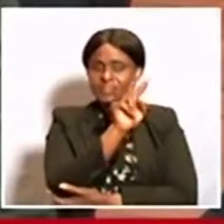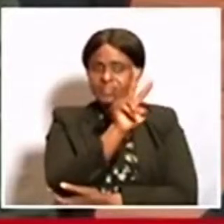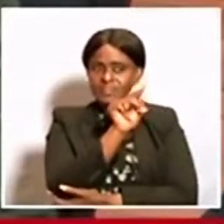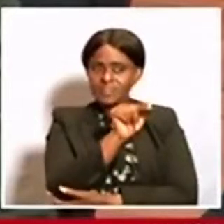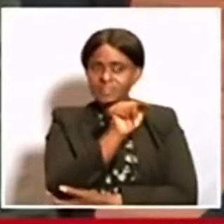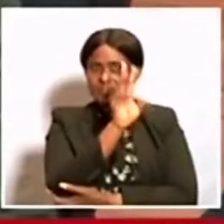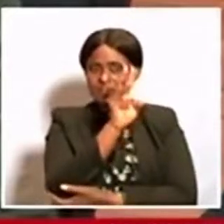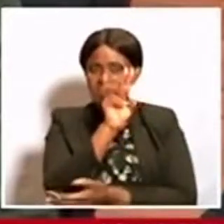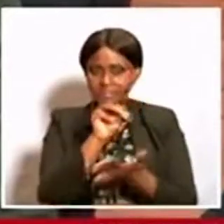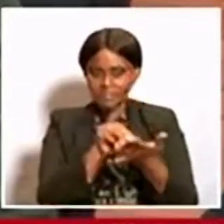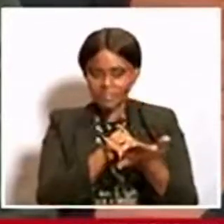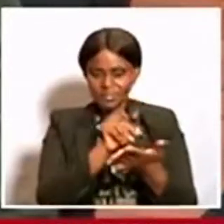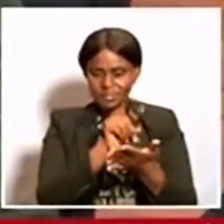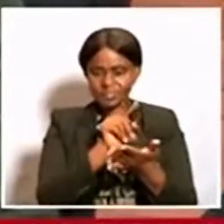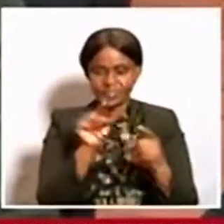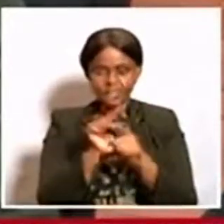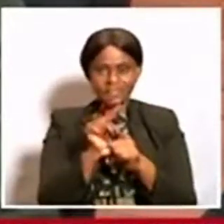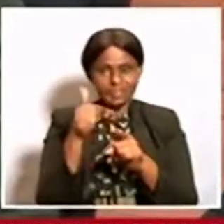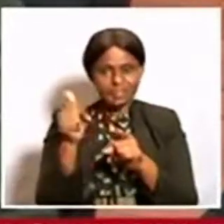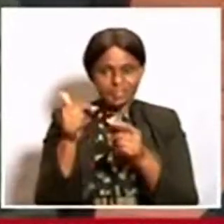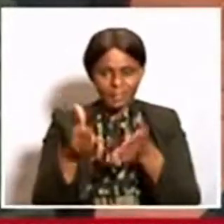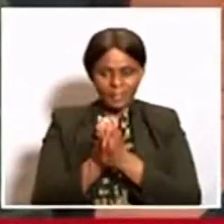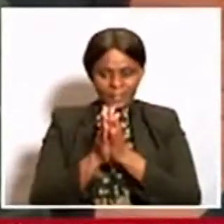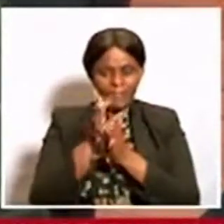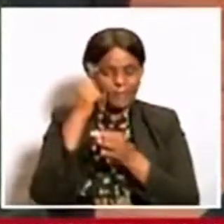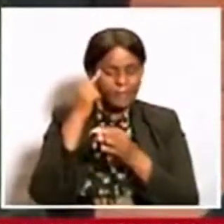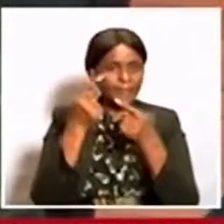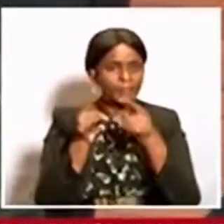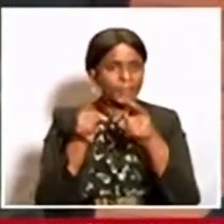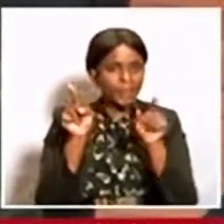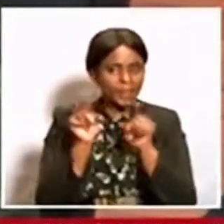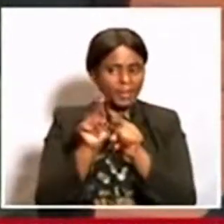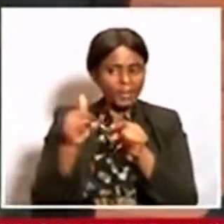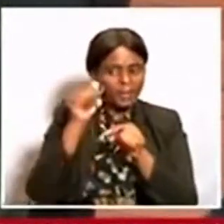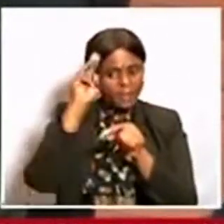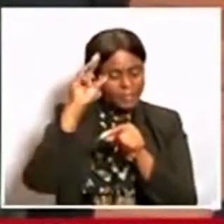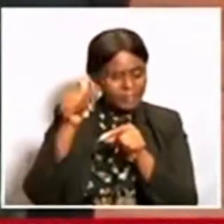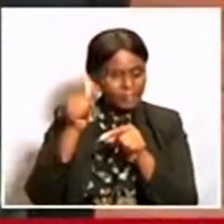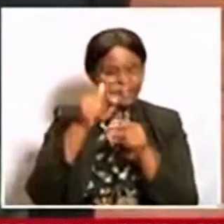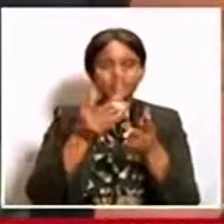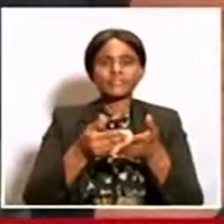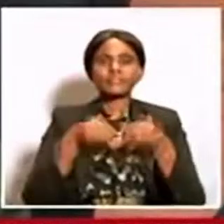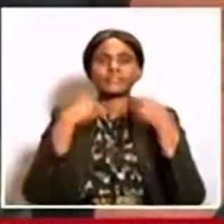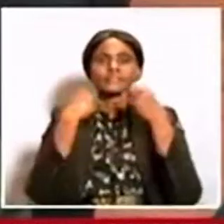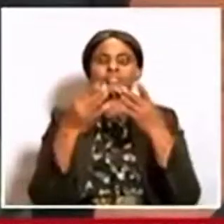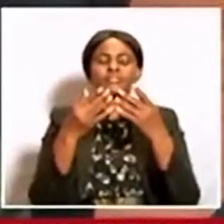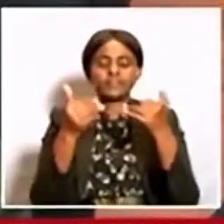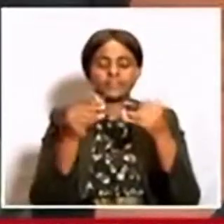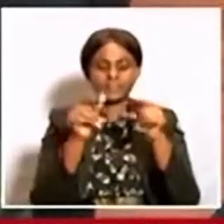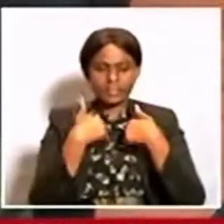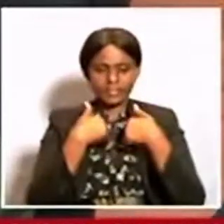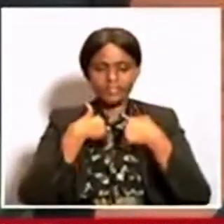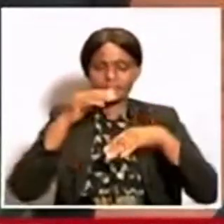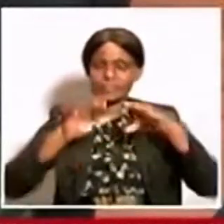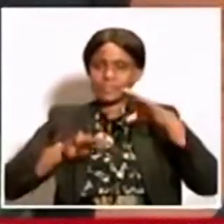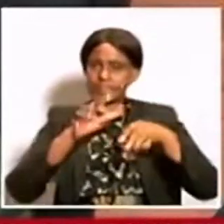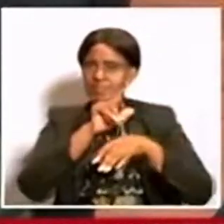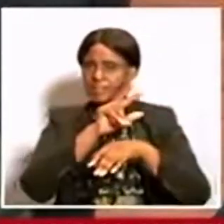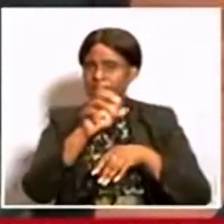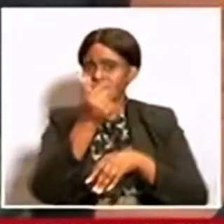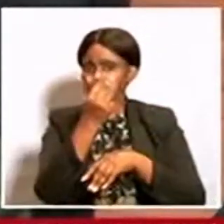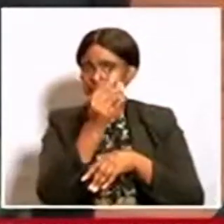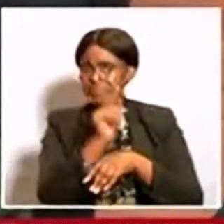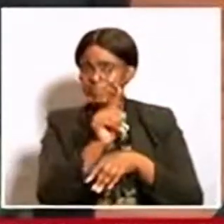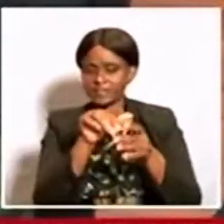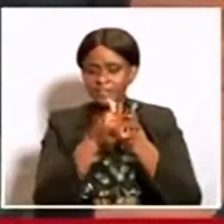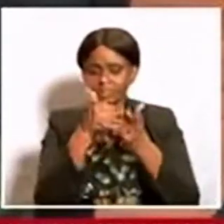2.6 million, you asked for variation and the ministry granted, there was a balance of 314.